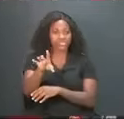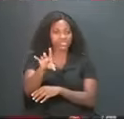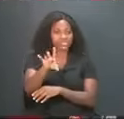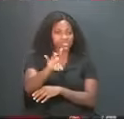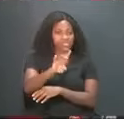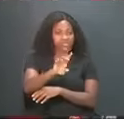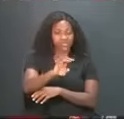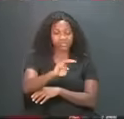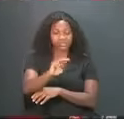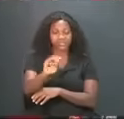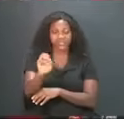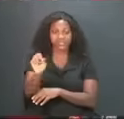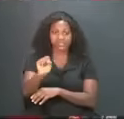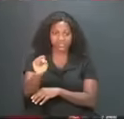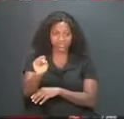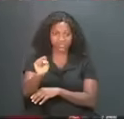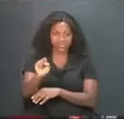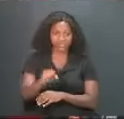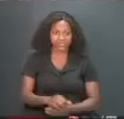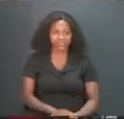$2,700,000,000 United States dollars.